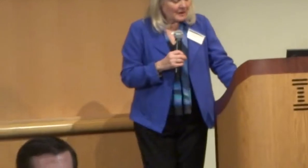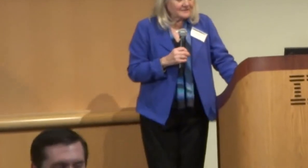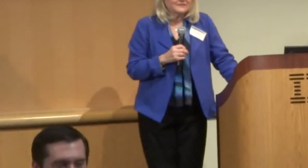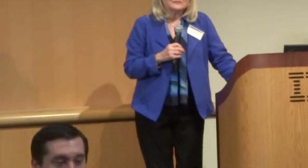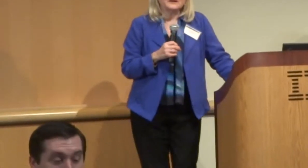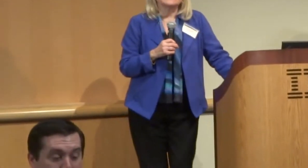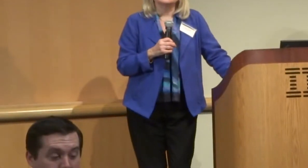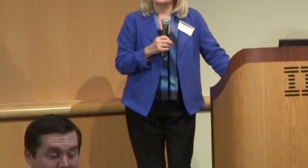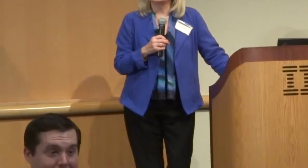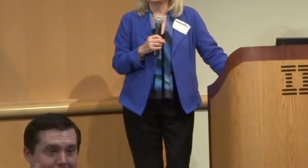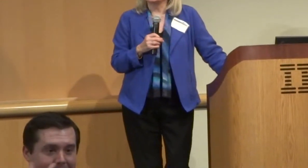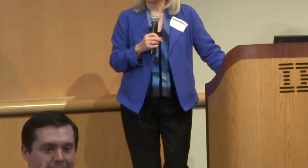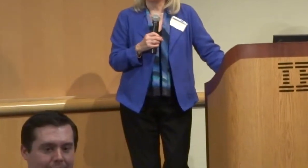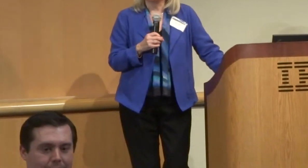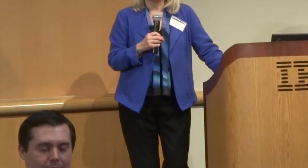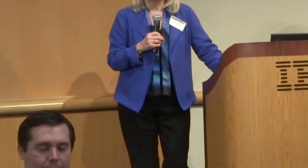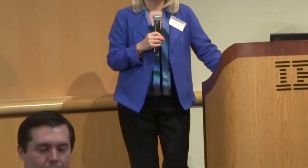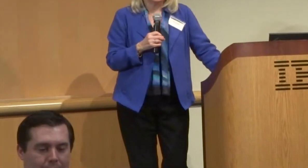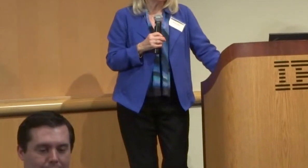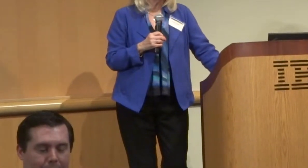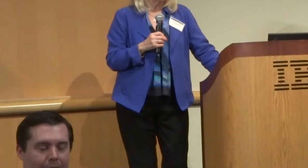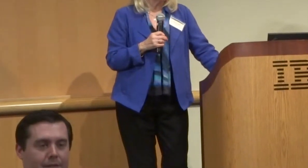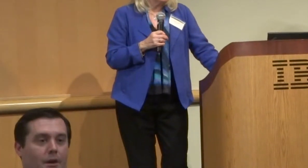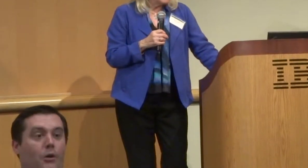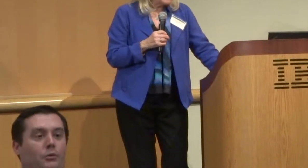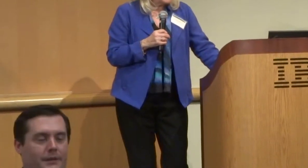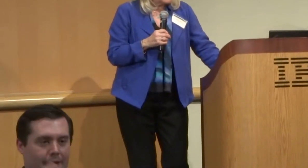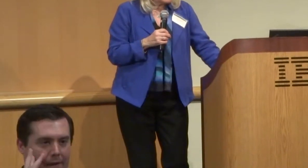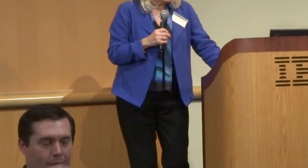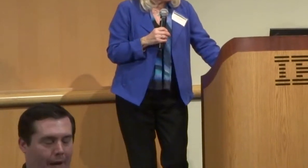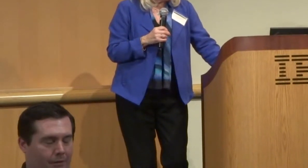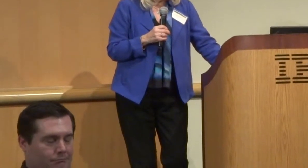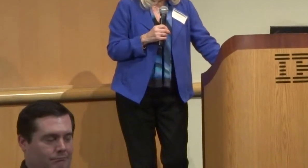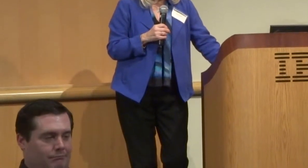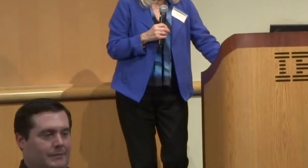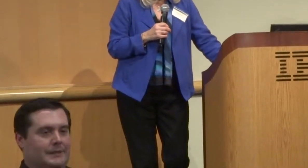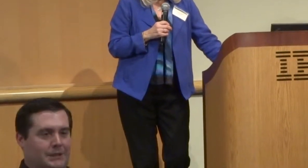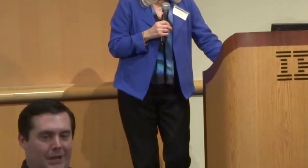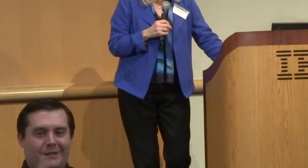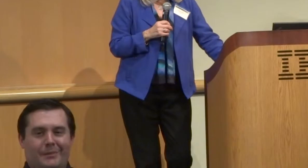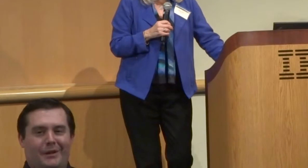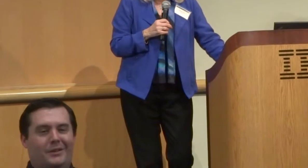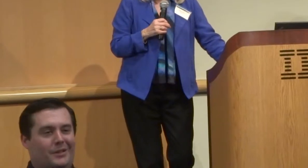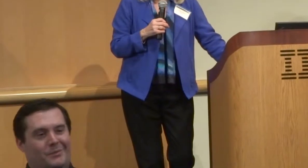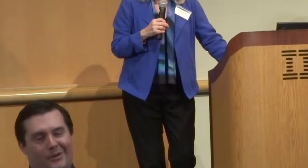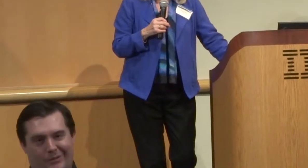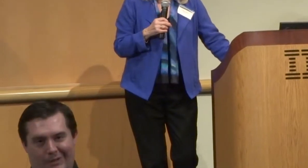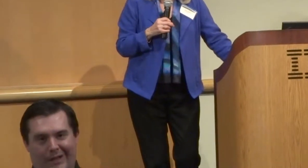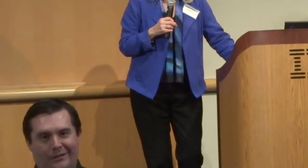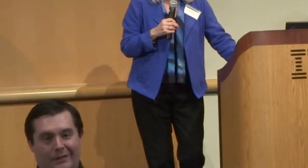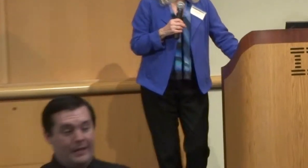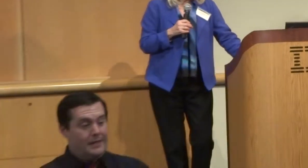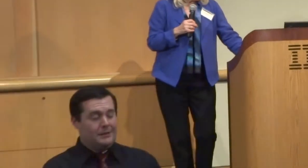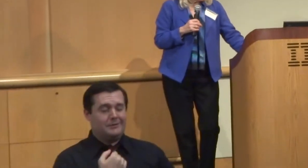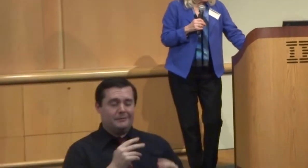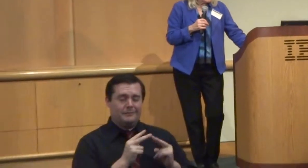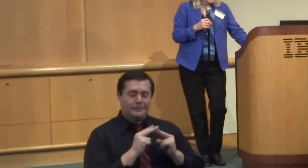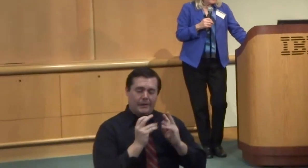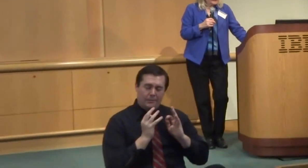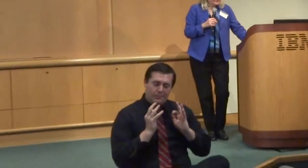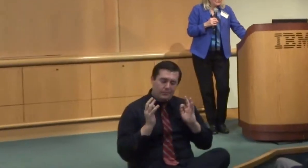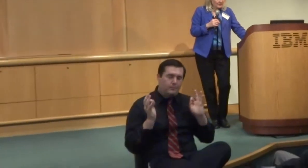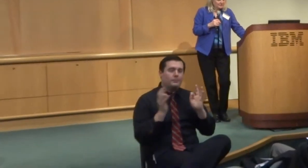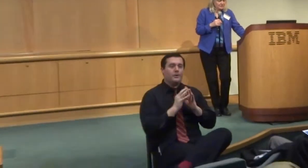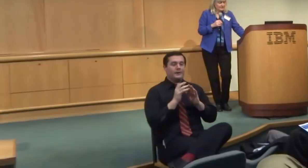he sees the positive impact of his own inventions touching people out in the community. He's been instrumental in